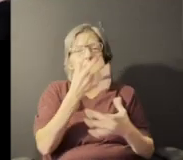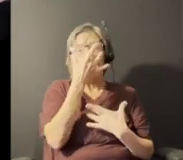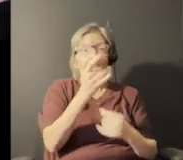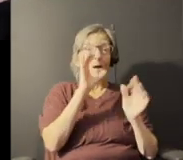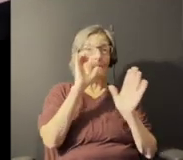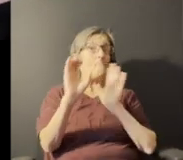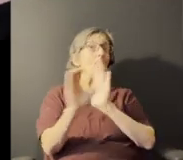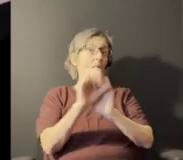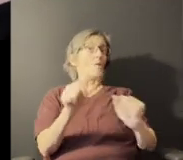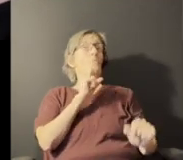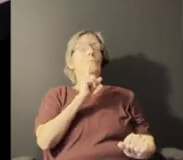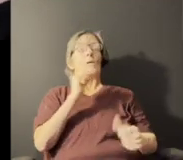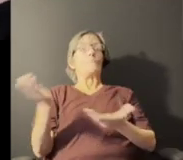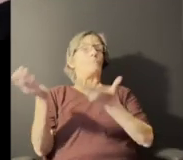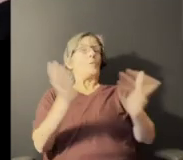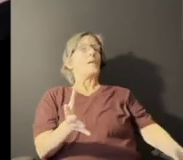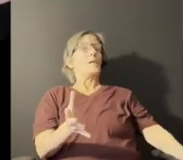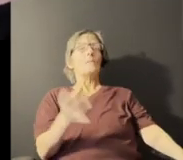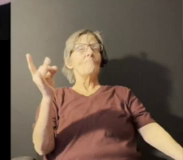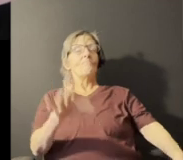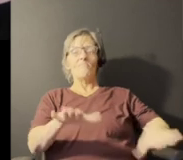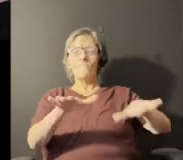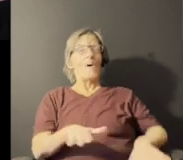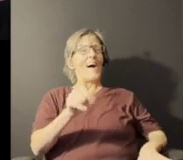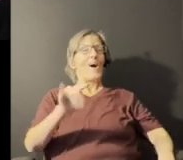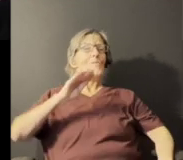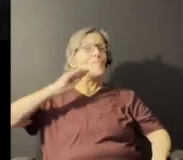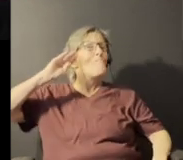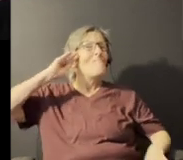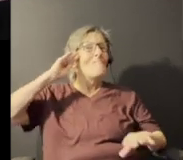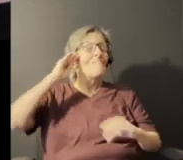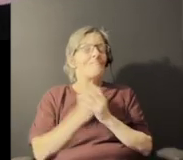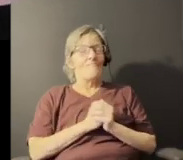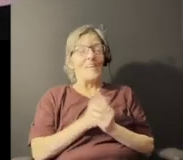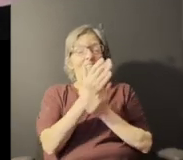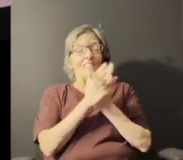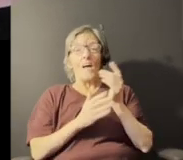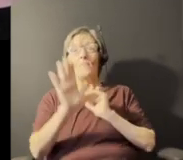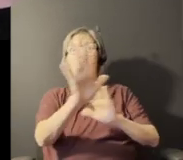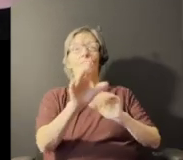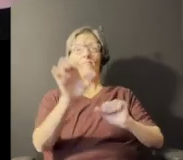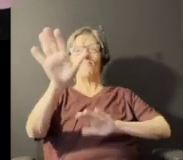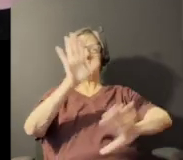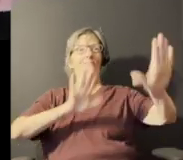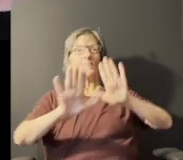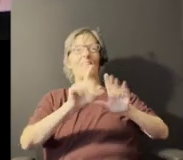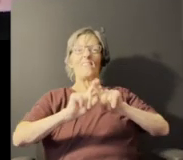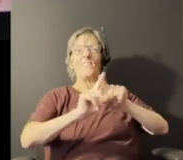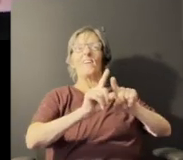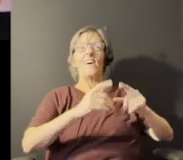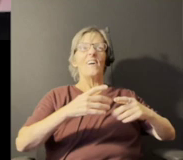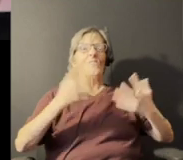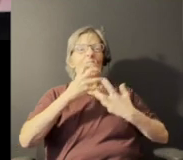that a picture really brings it home. Yeah, and it really can. And some of yours are super evocative.